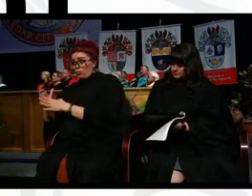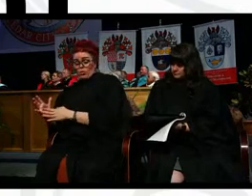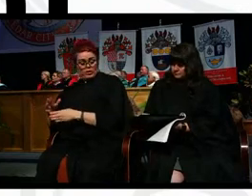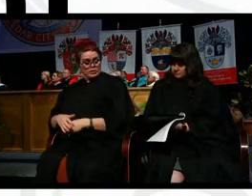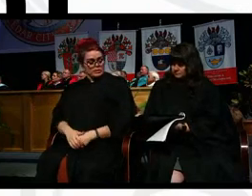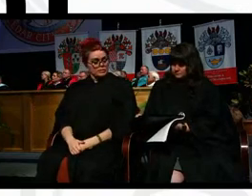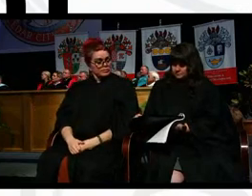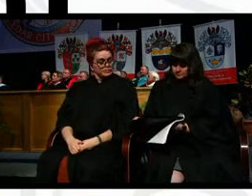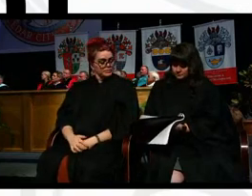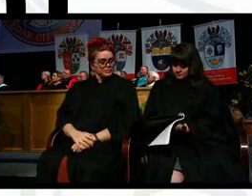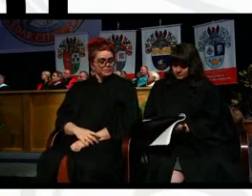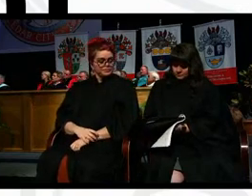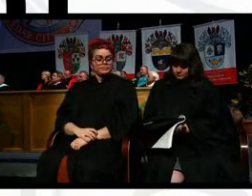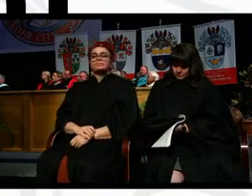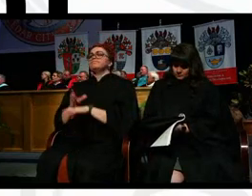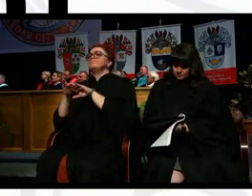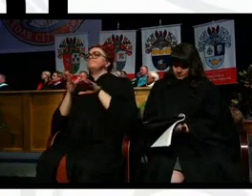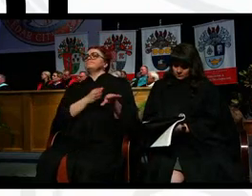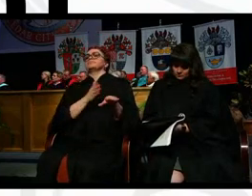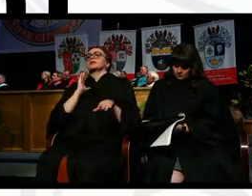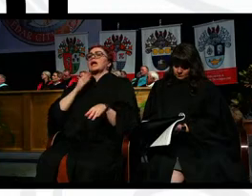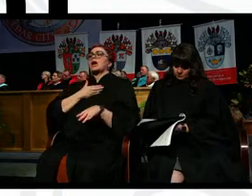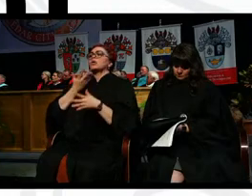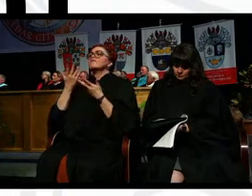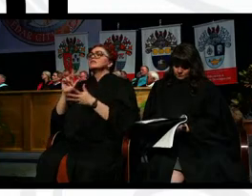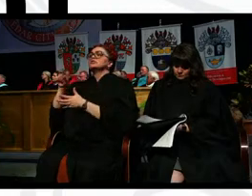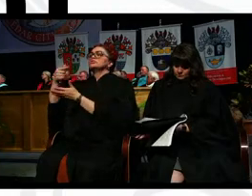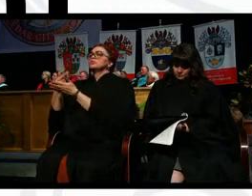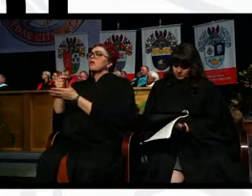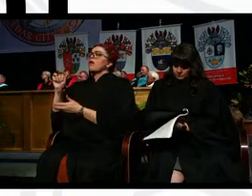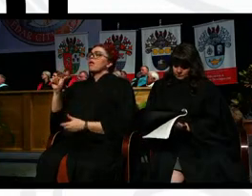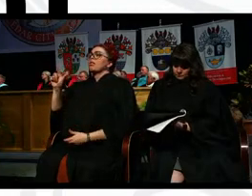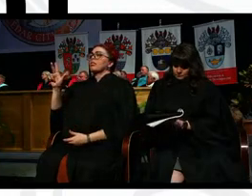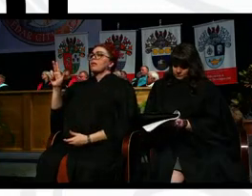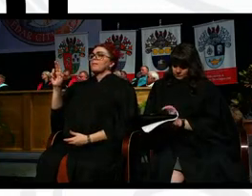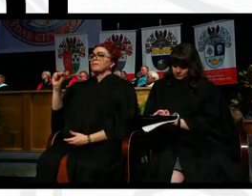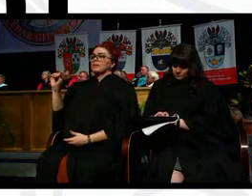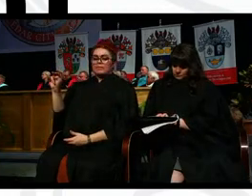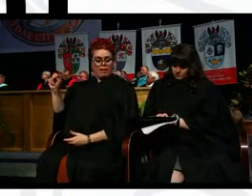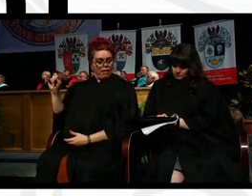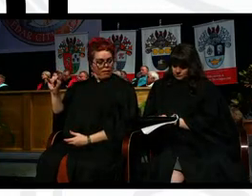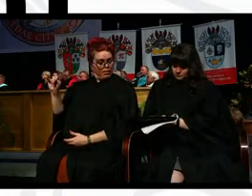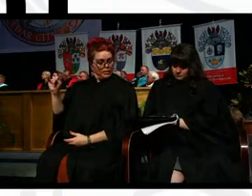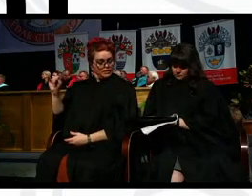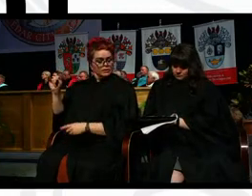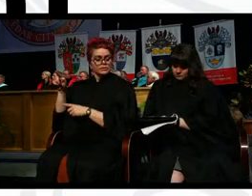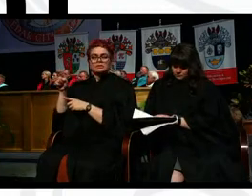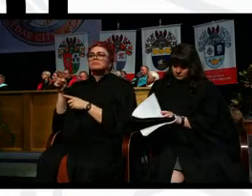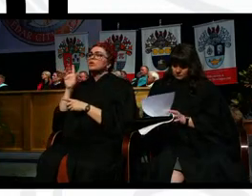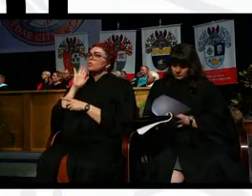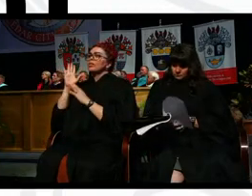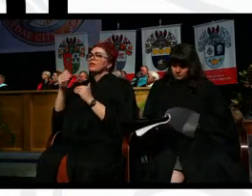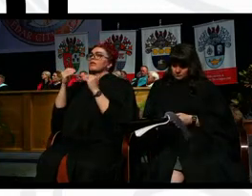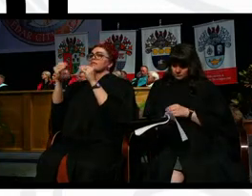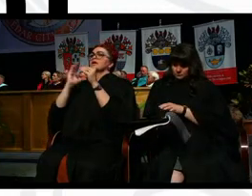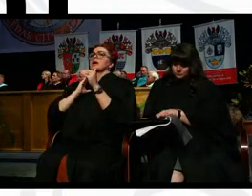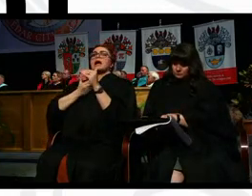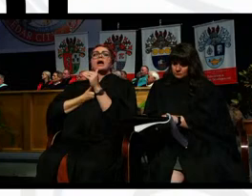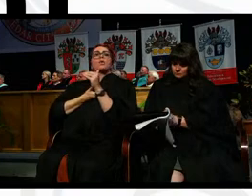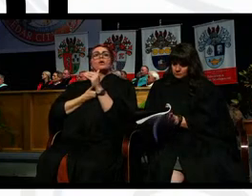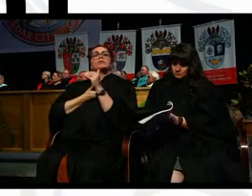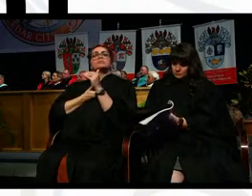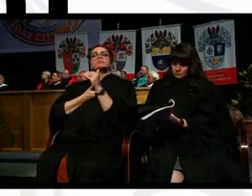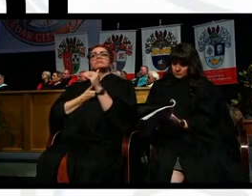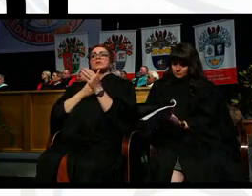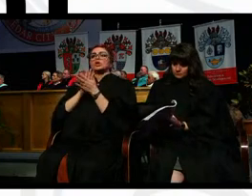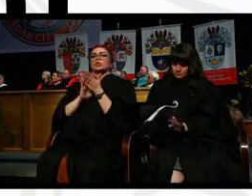we enjoy in the community, region, and state are among our alumni and friends throughout the world, elevate SUU's stature, and benefit our